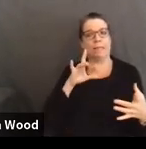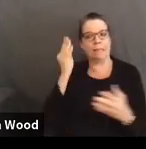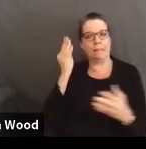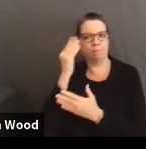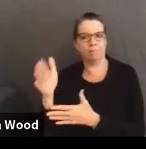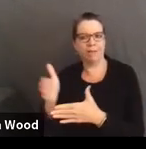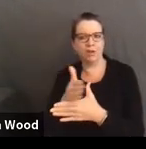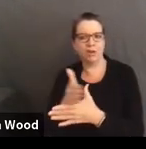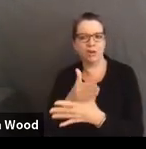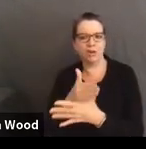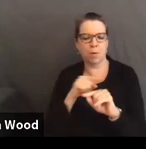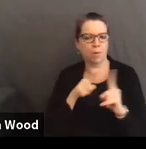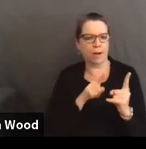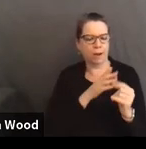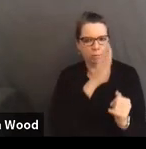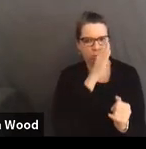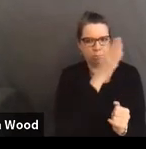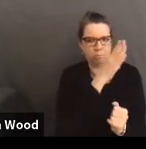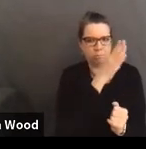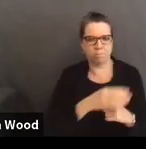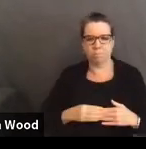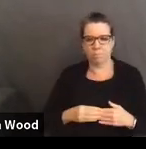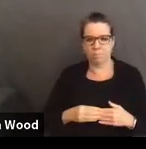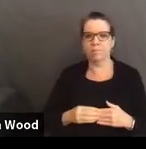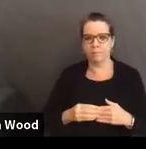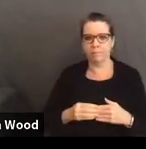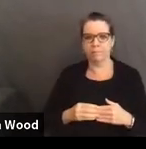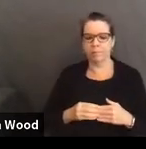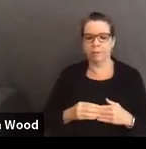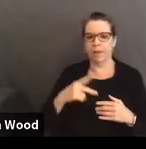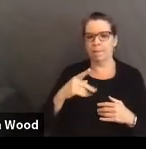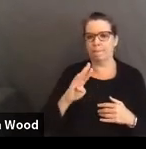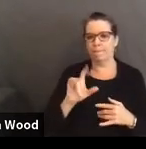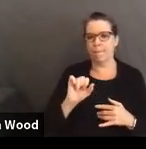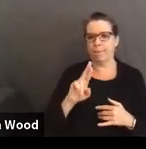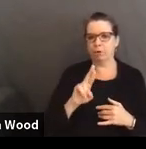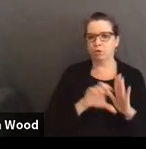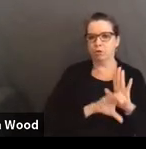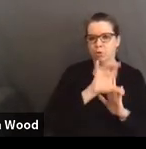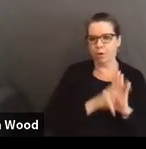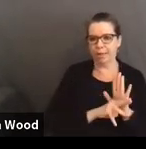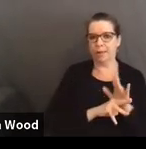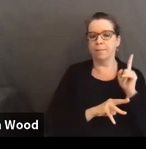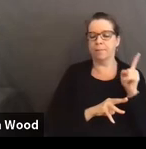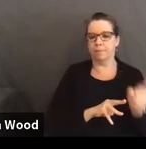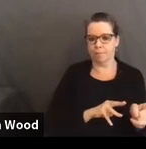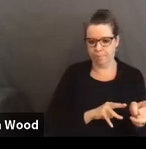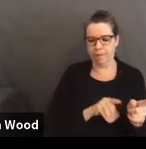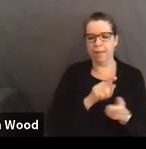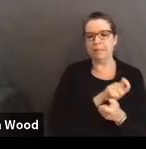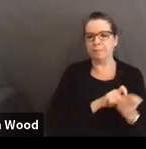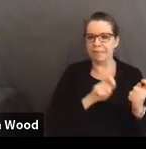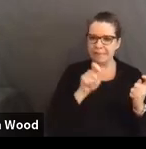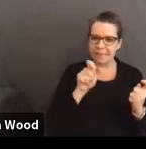more information, but it is a publisher's curriculum that has been